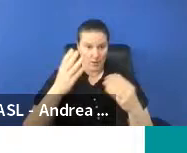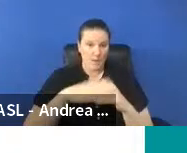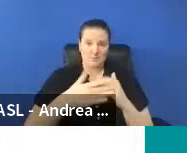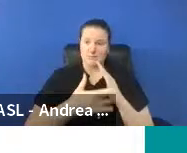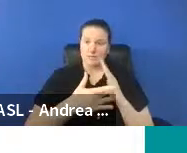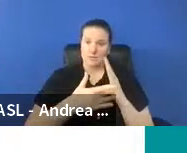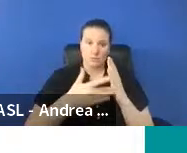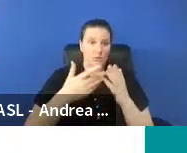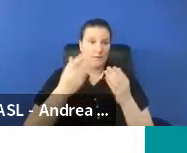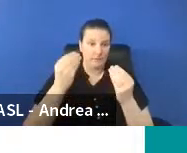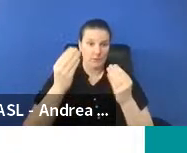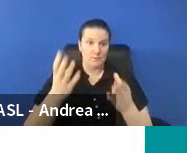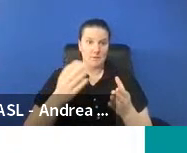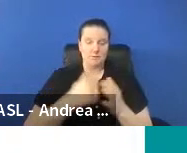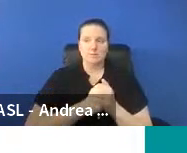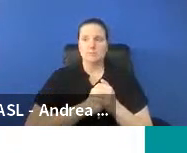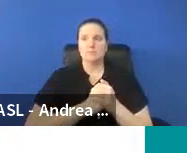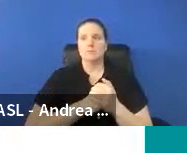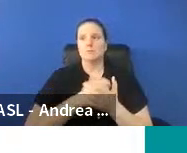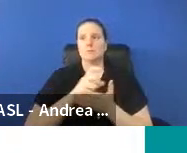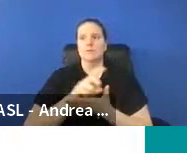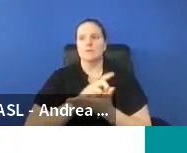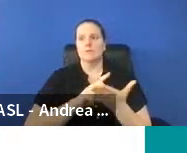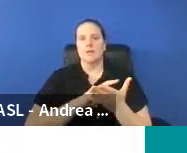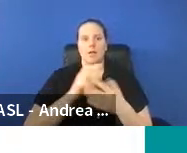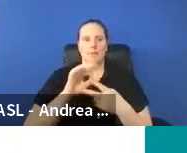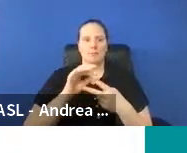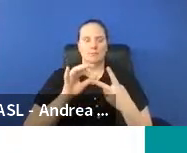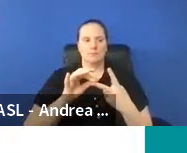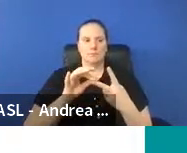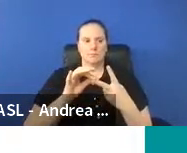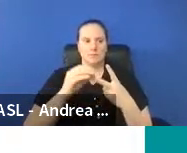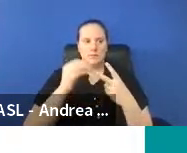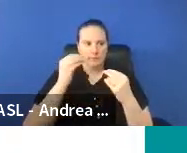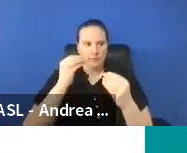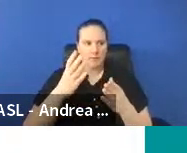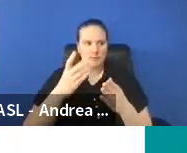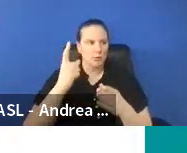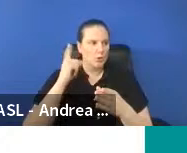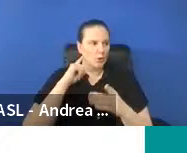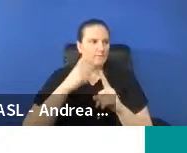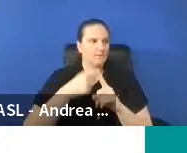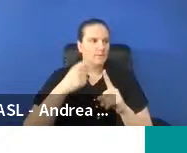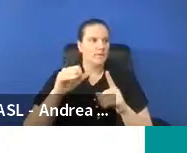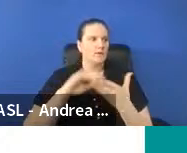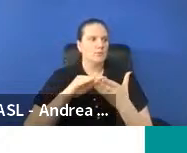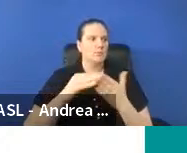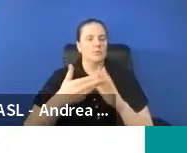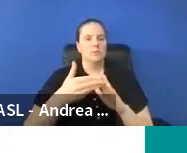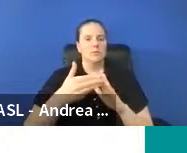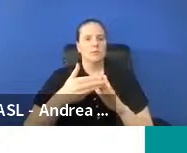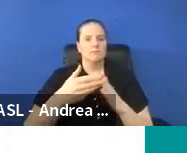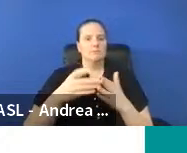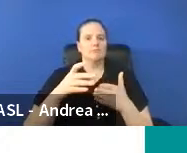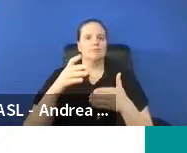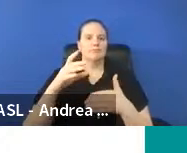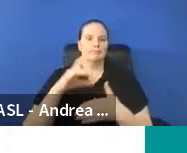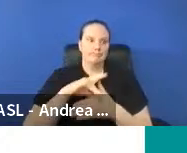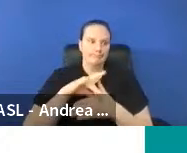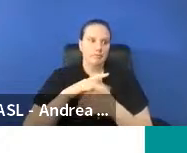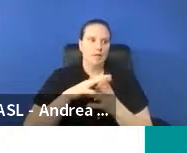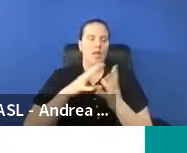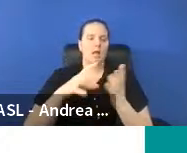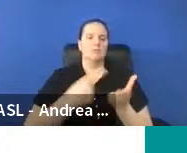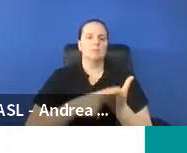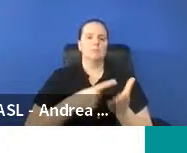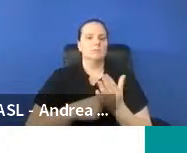technical information. Design option information we heard from the community, it was dense. There was a lot to cover, and in some